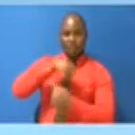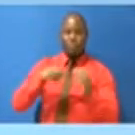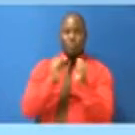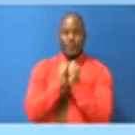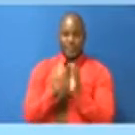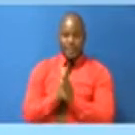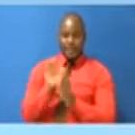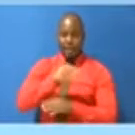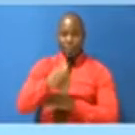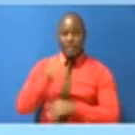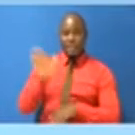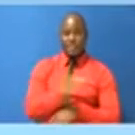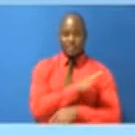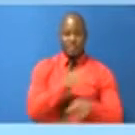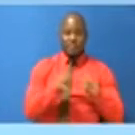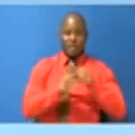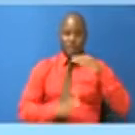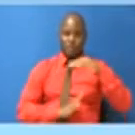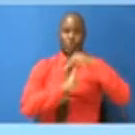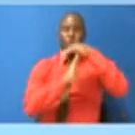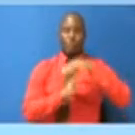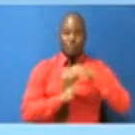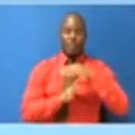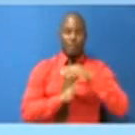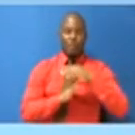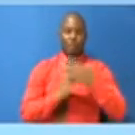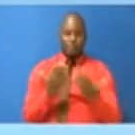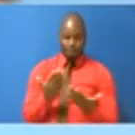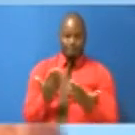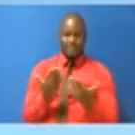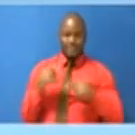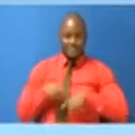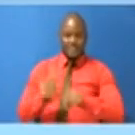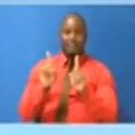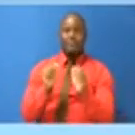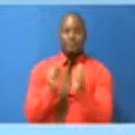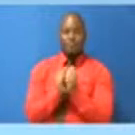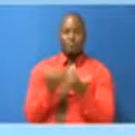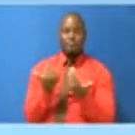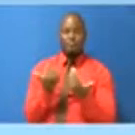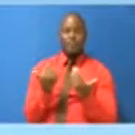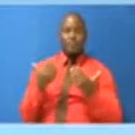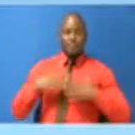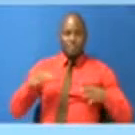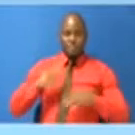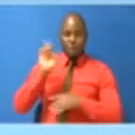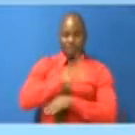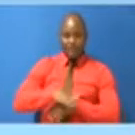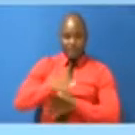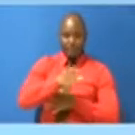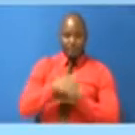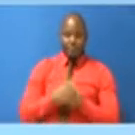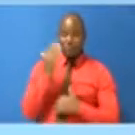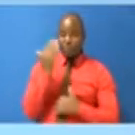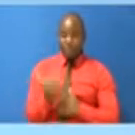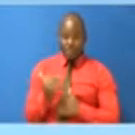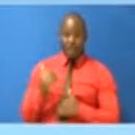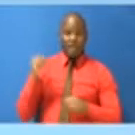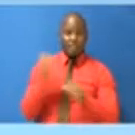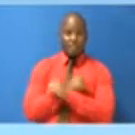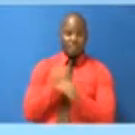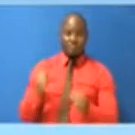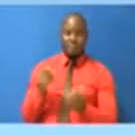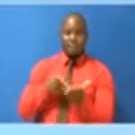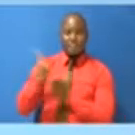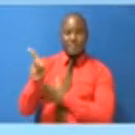it will be the county assembly as the egg white the eggshell will be the residence of nairobi kwasabu we will not pay